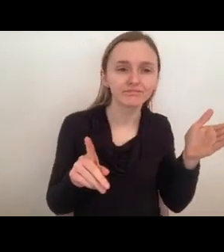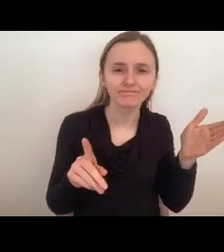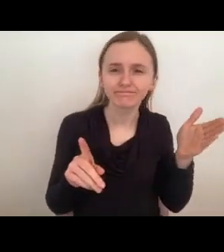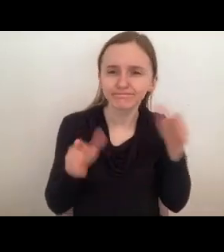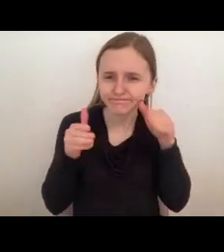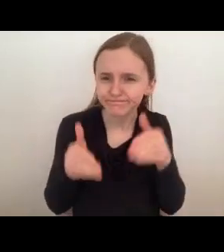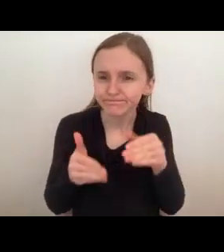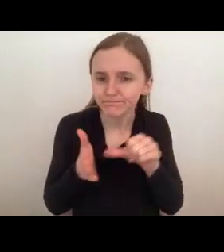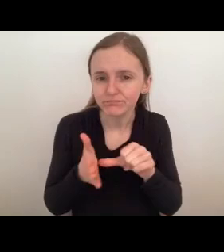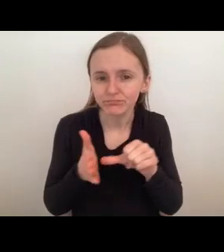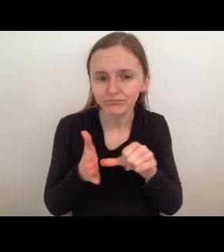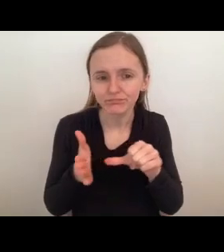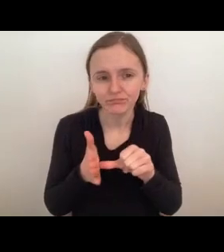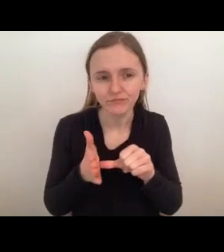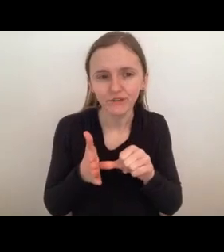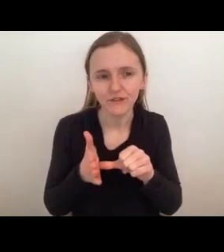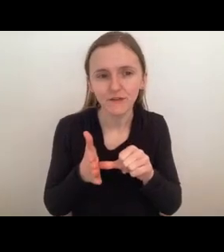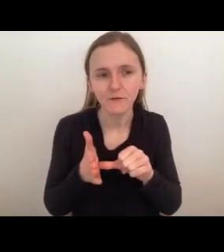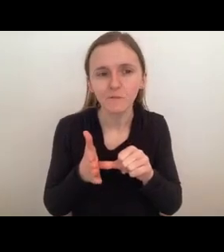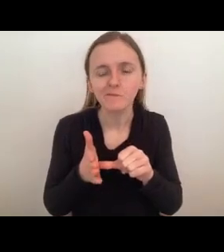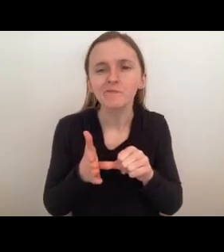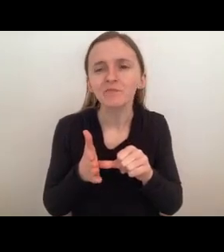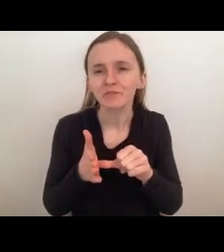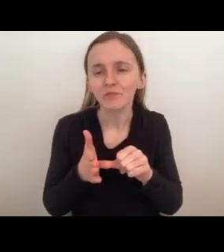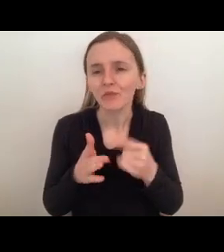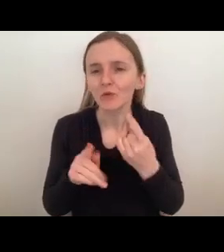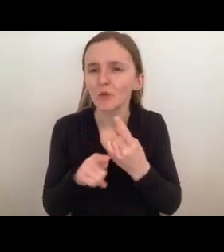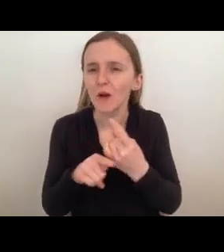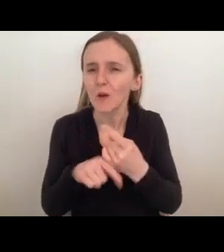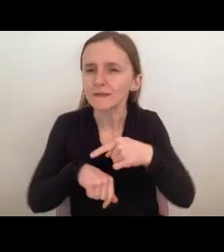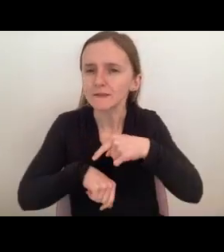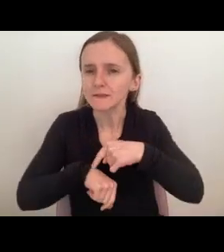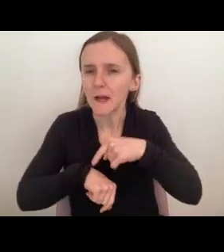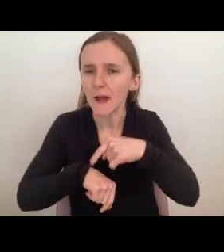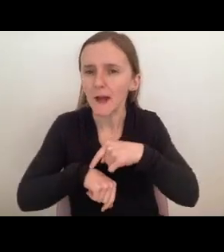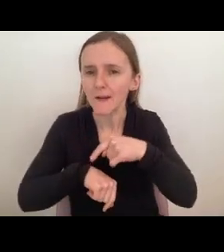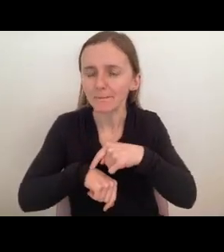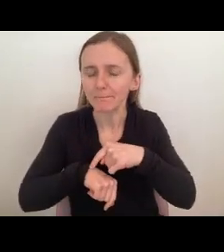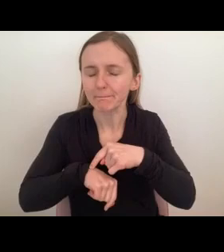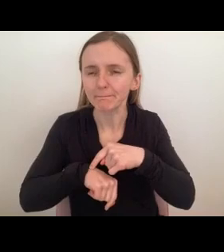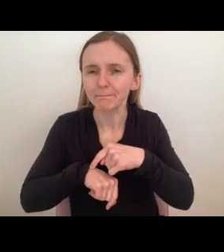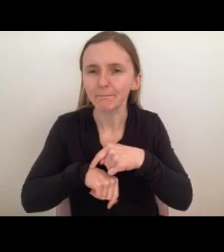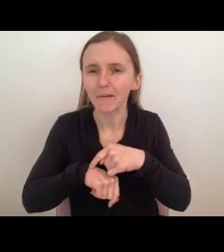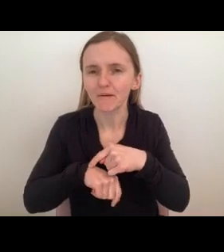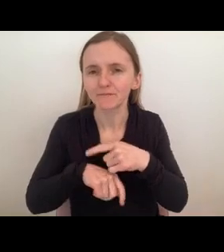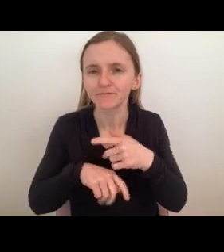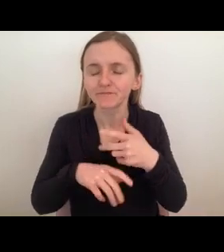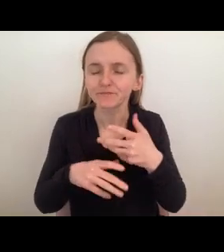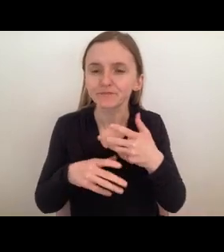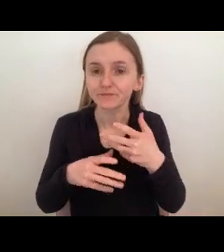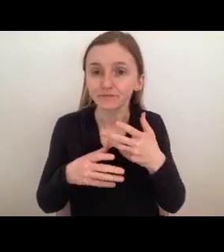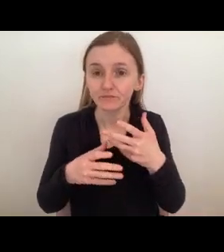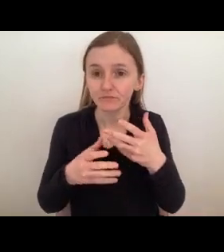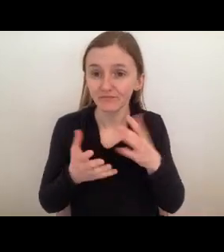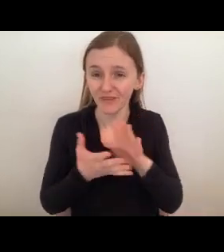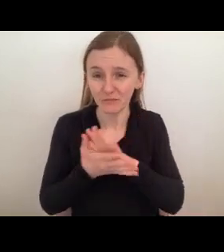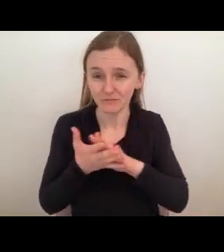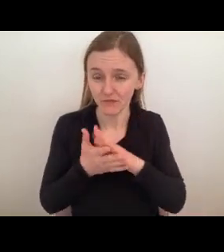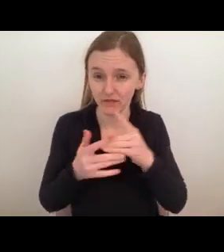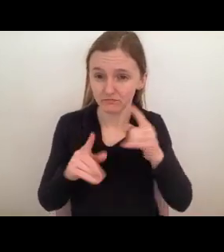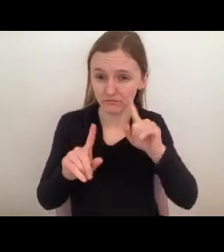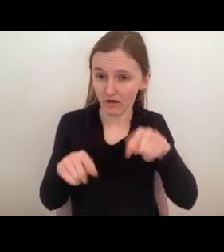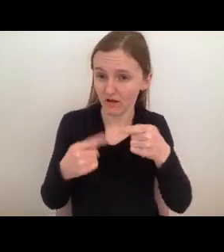We can see time blindness, so the inability to really sort of sense the passage of time. It might be that they underestimate